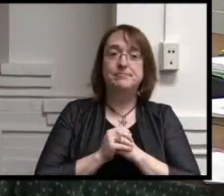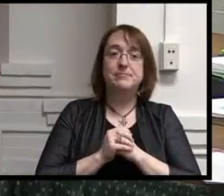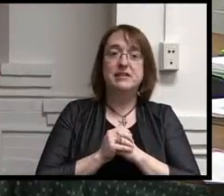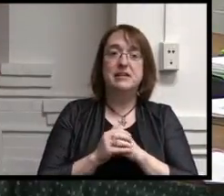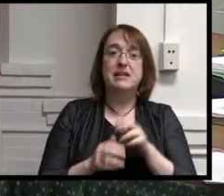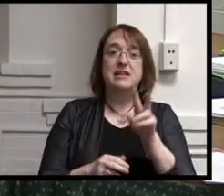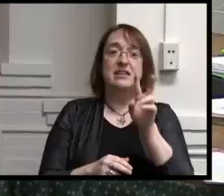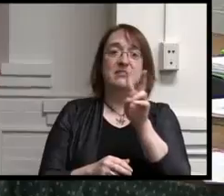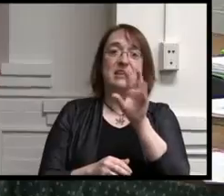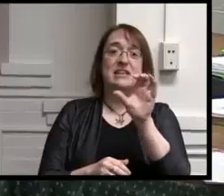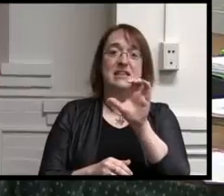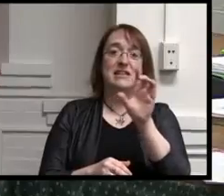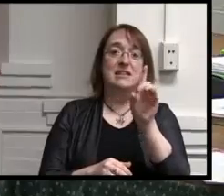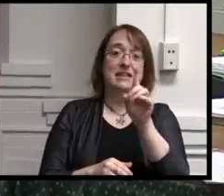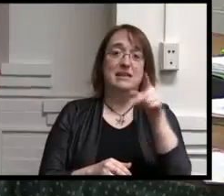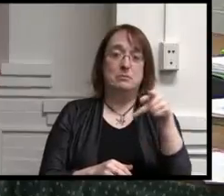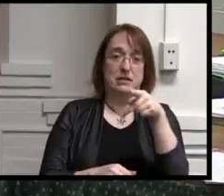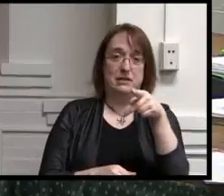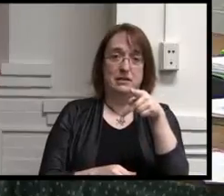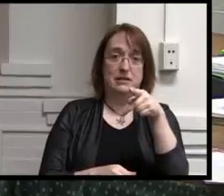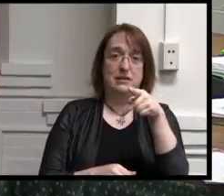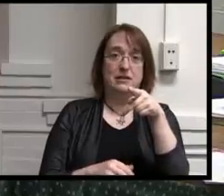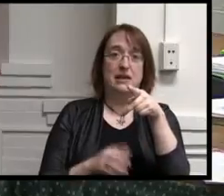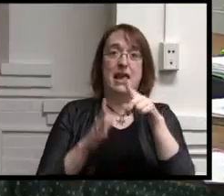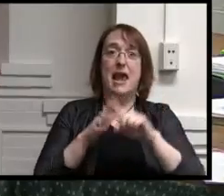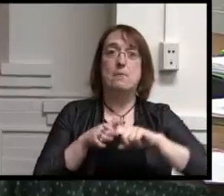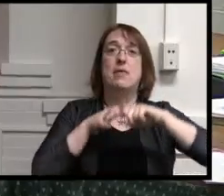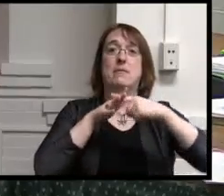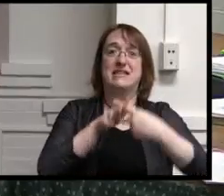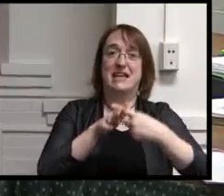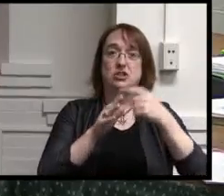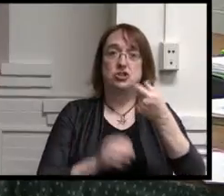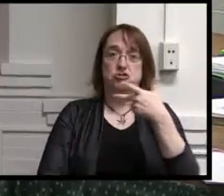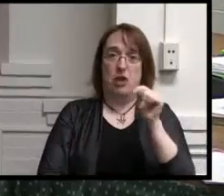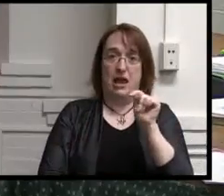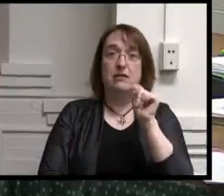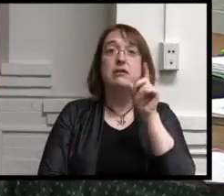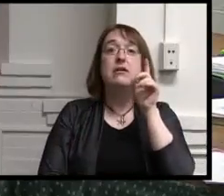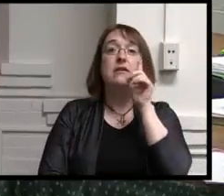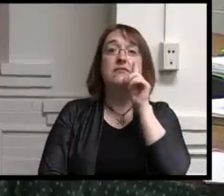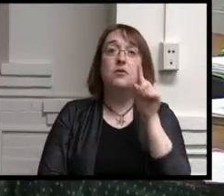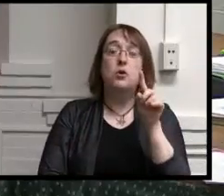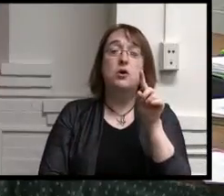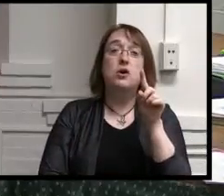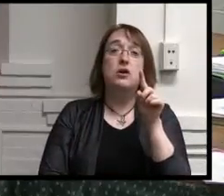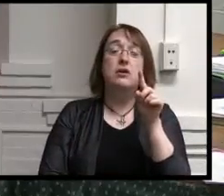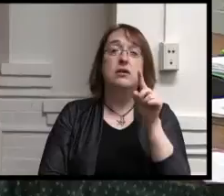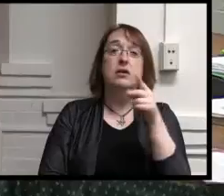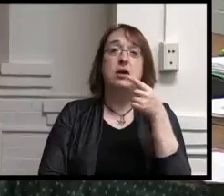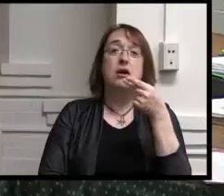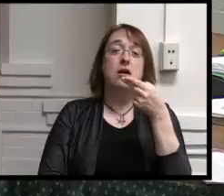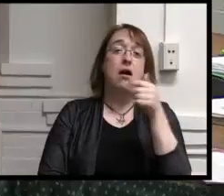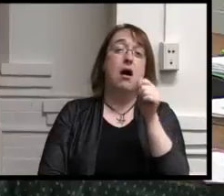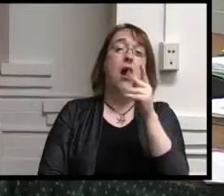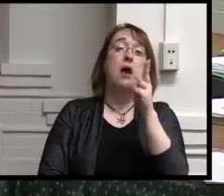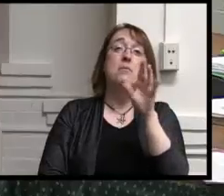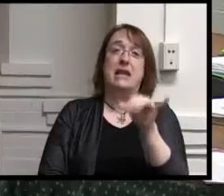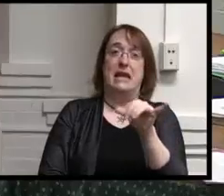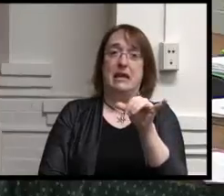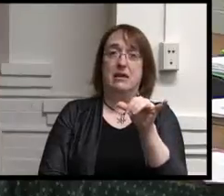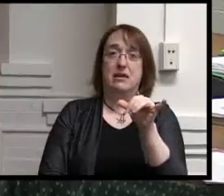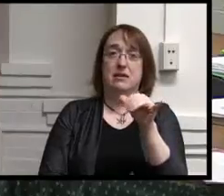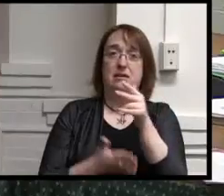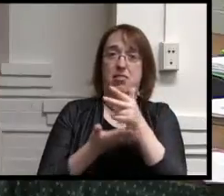the VCDP implementation grant for the Harmony lot and Green